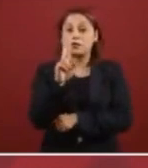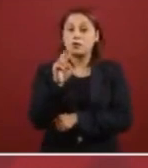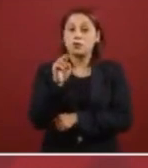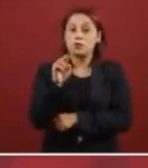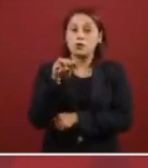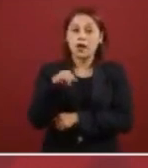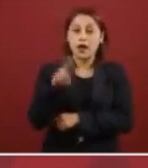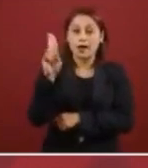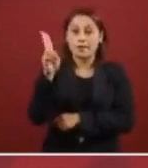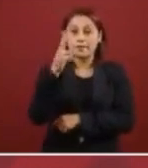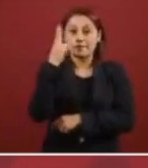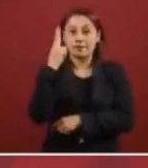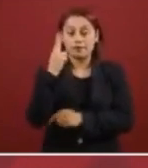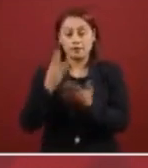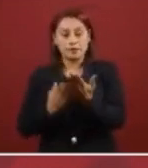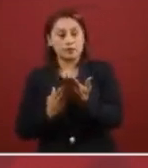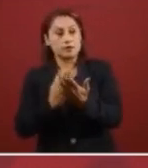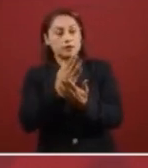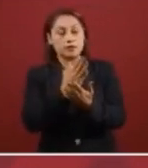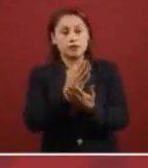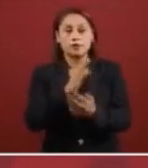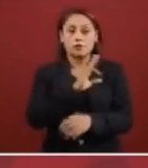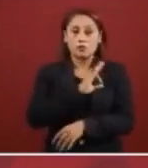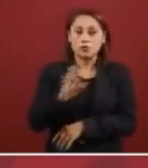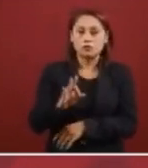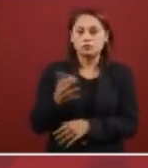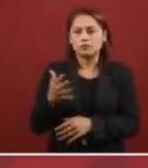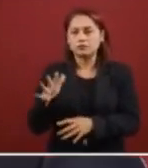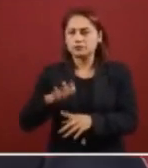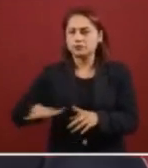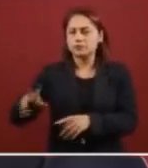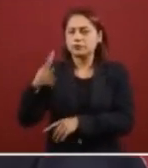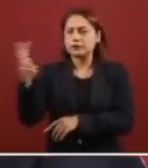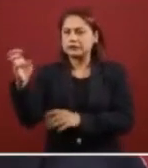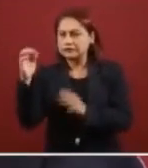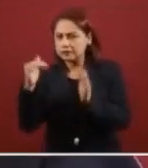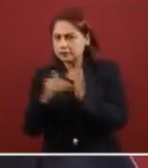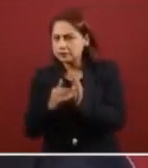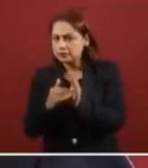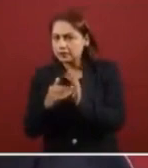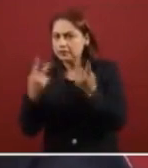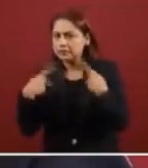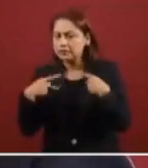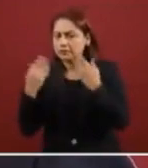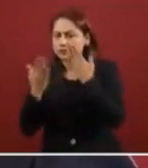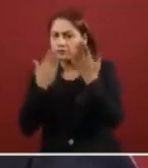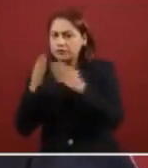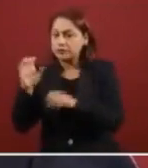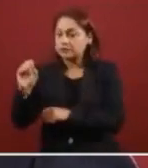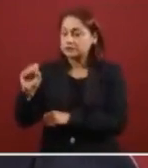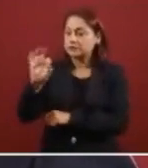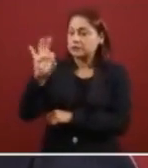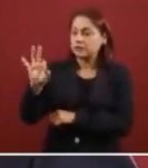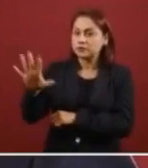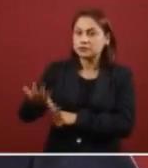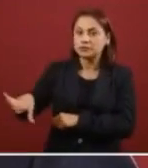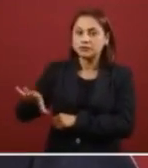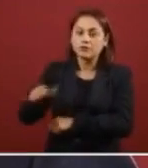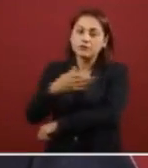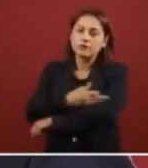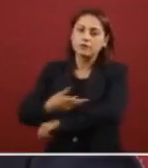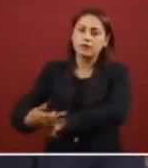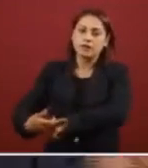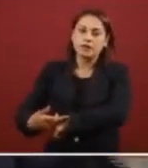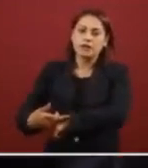about 60% of all students, around 300,000, are from families of